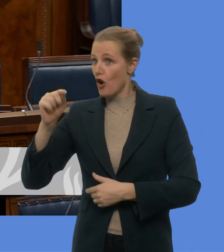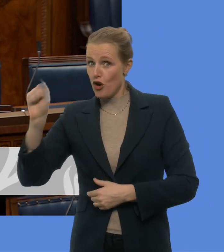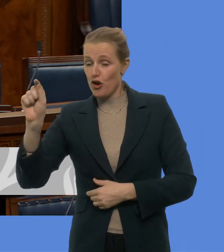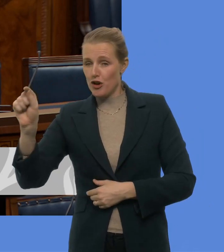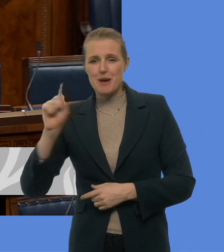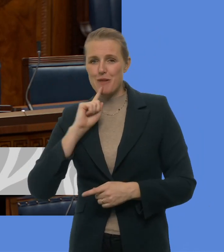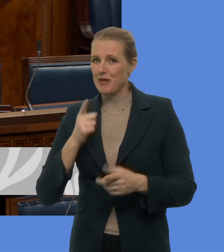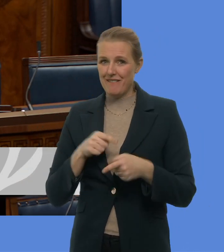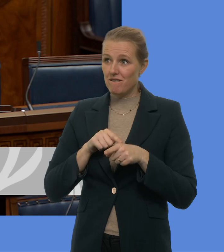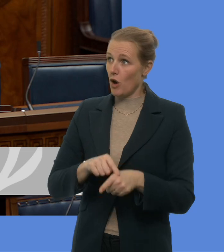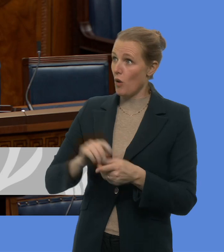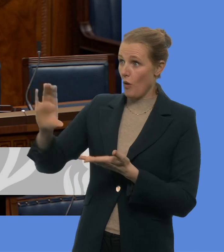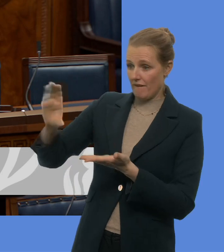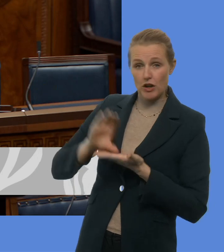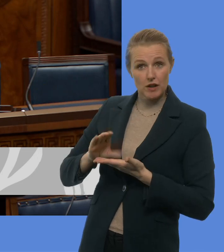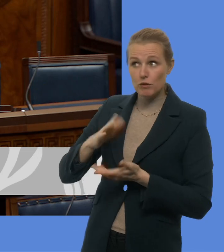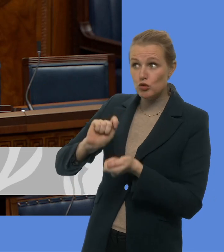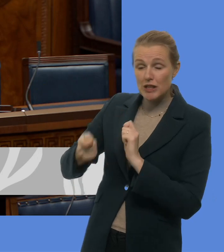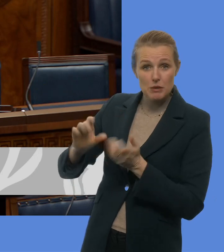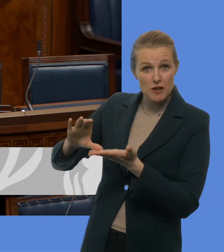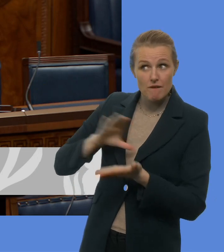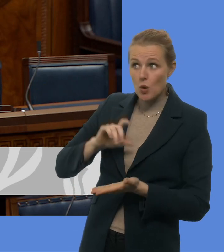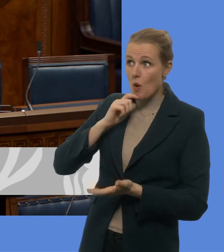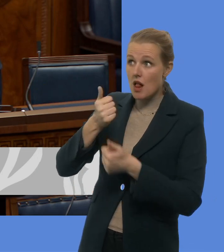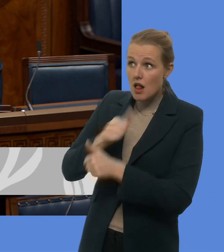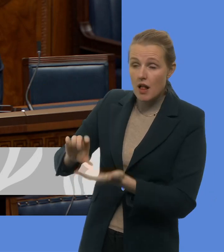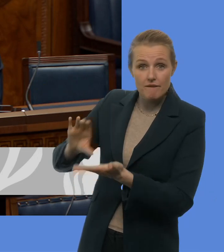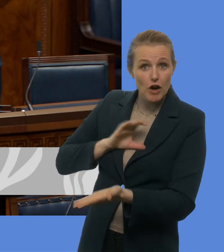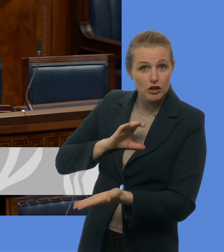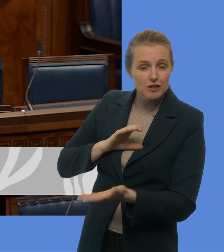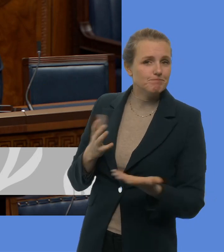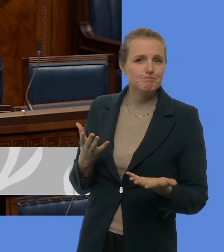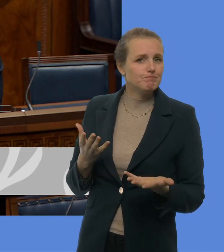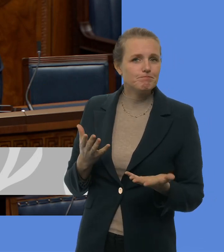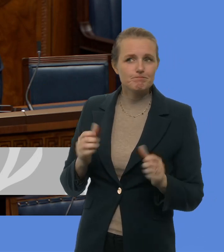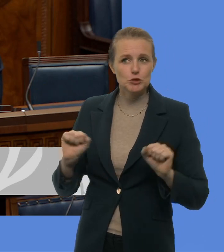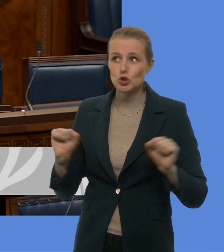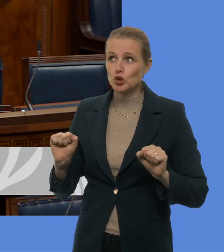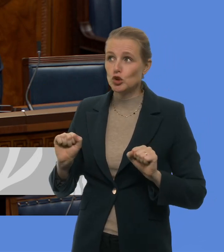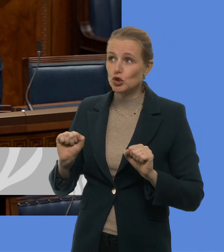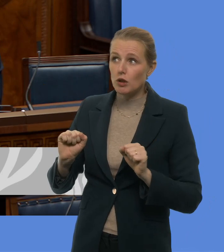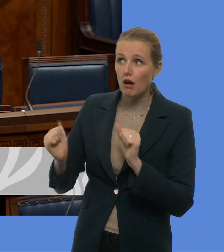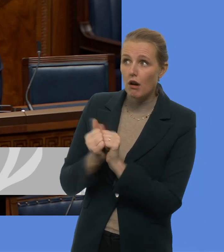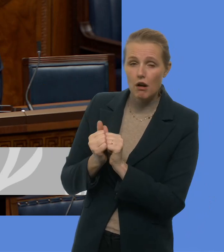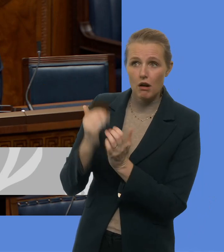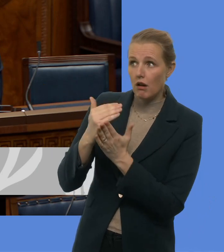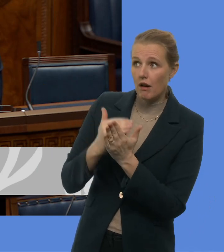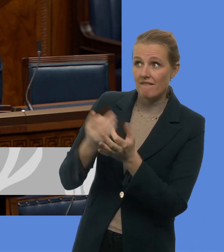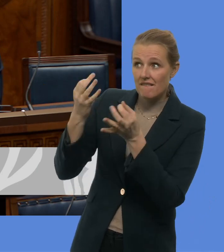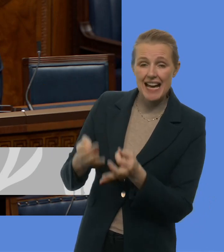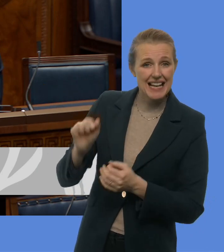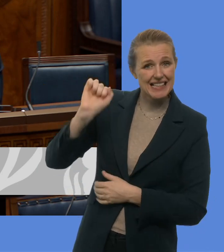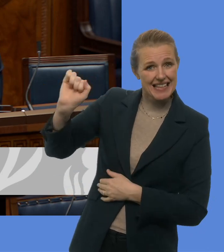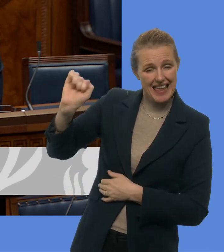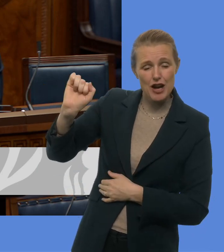the Transformation Fund. The Transformation Fund has not yet come to any of its conclusions. The interim board has done the